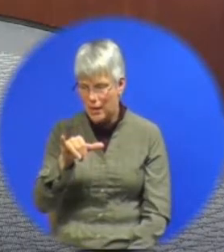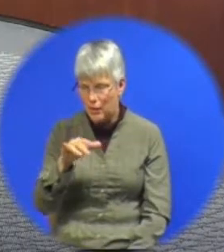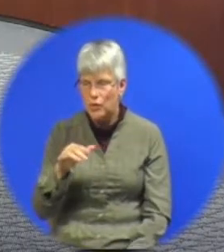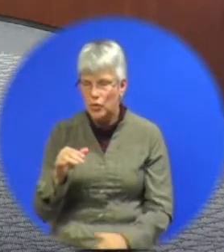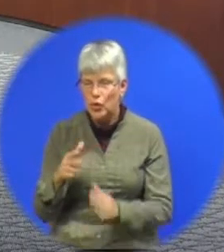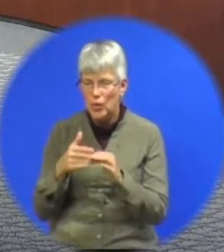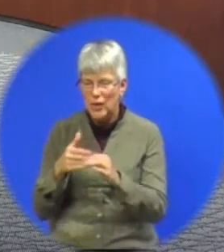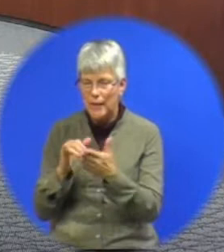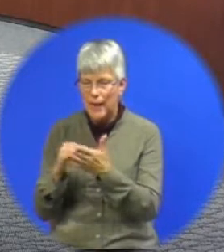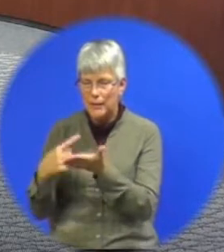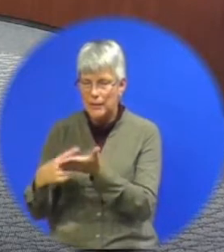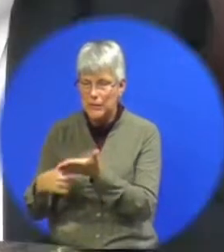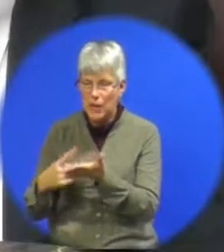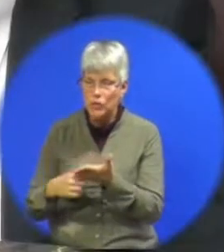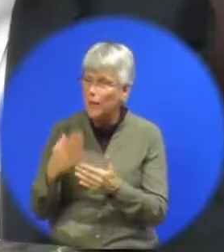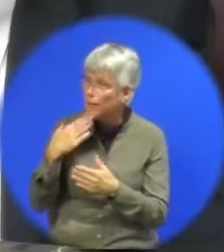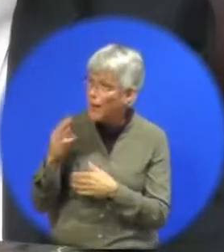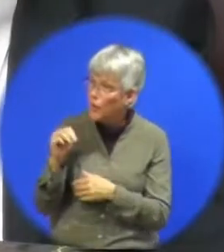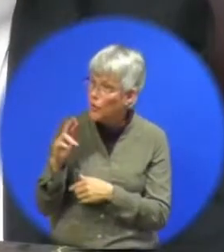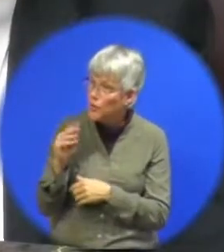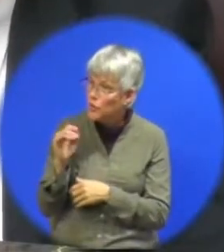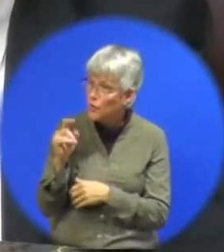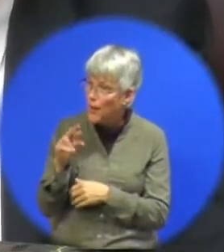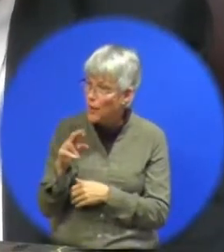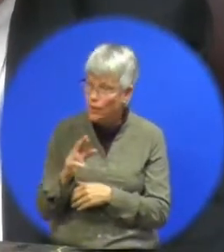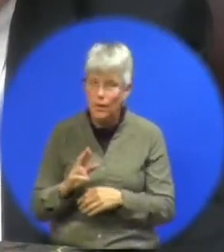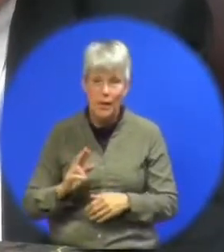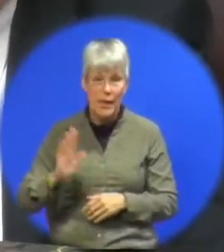past, council has considered other